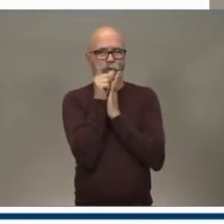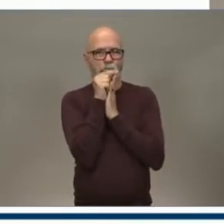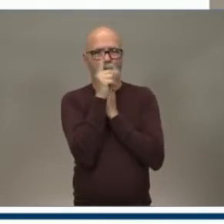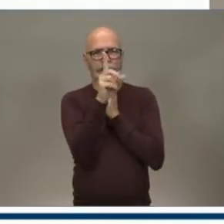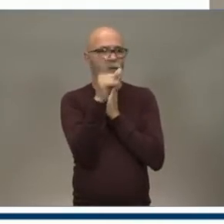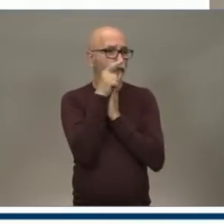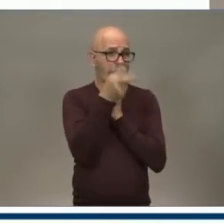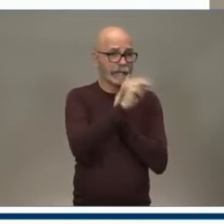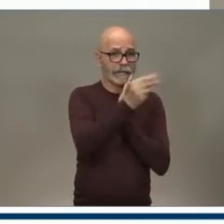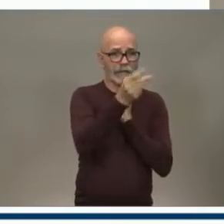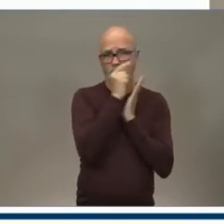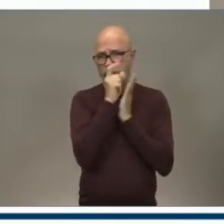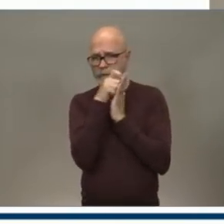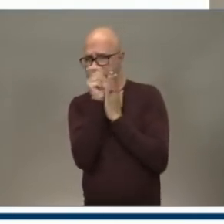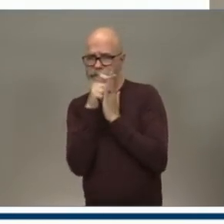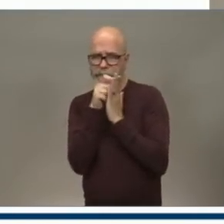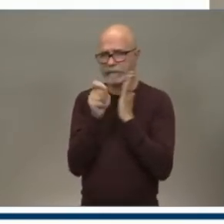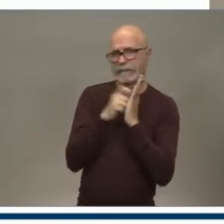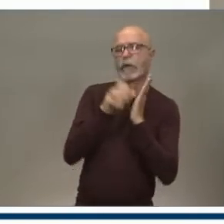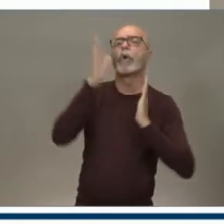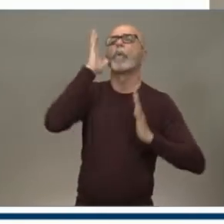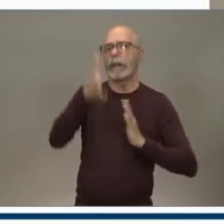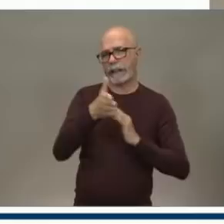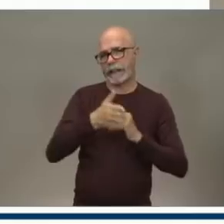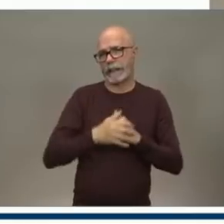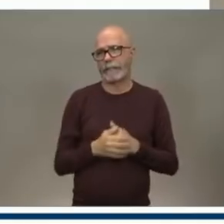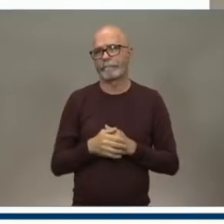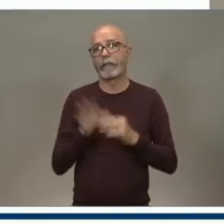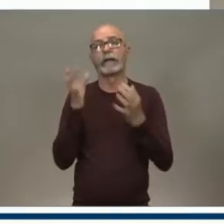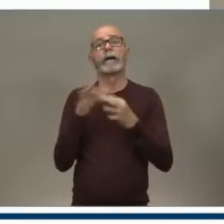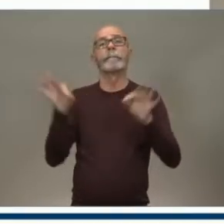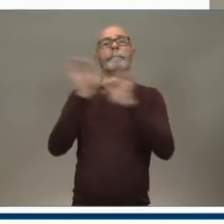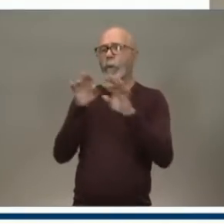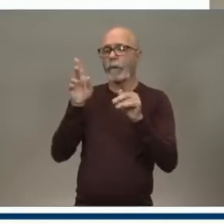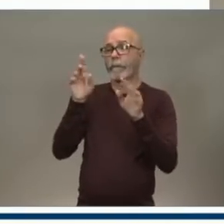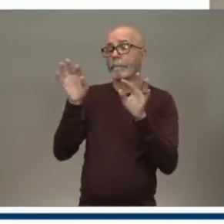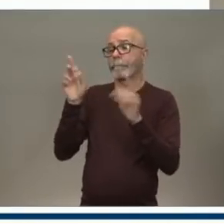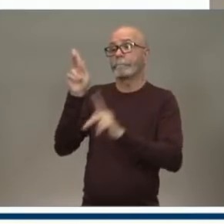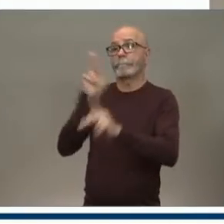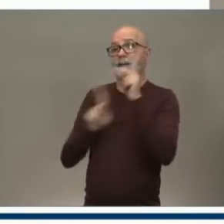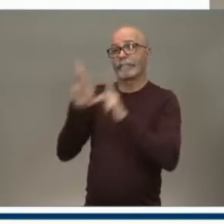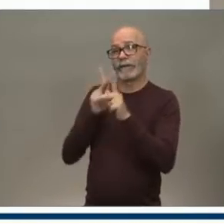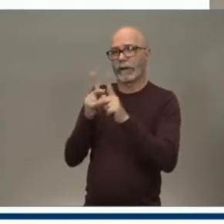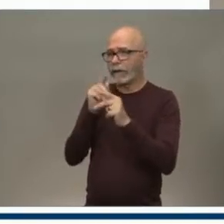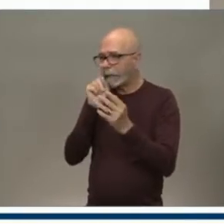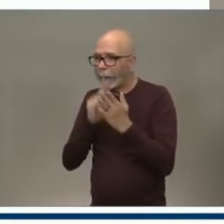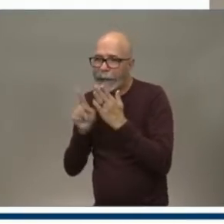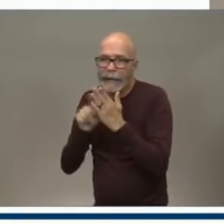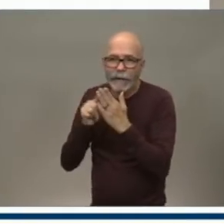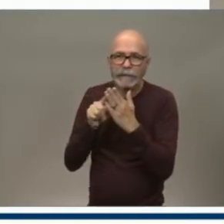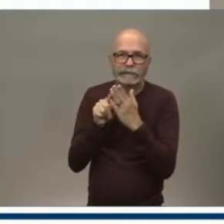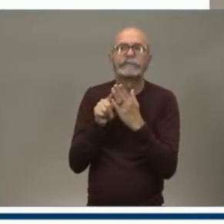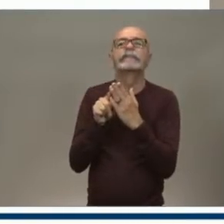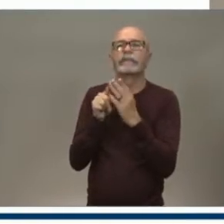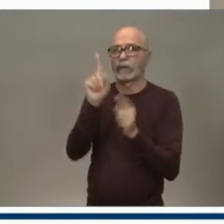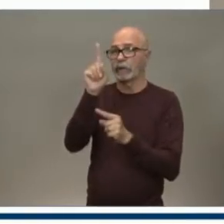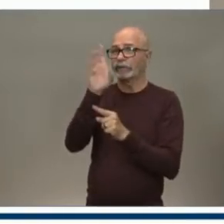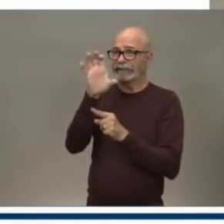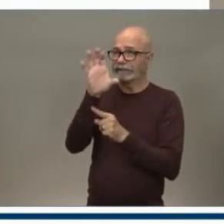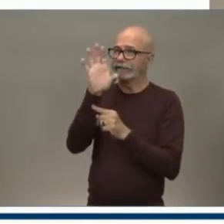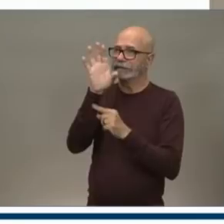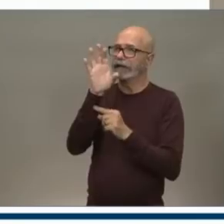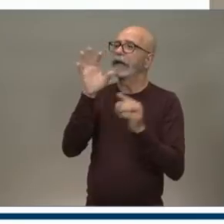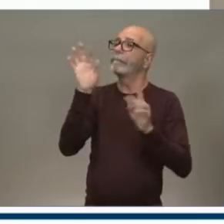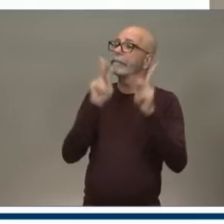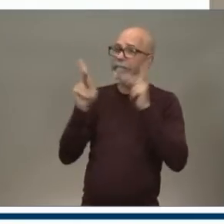of contact tracers in a number of different ways every day.